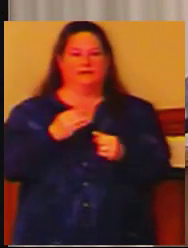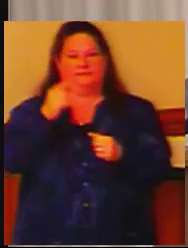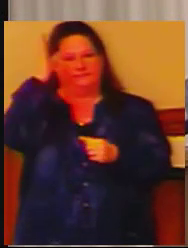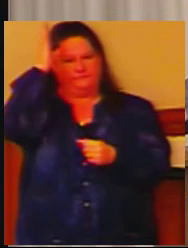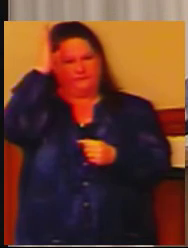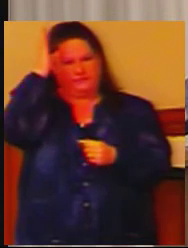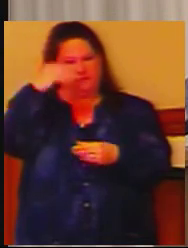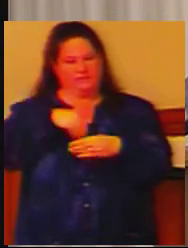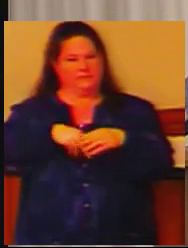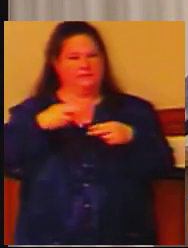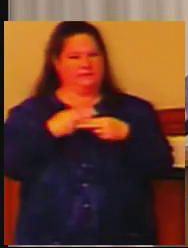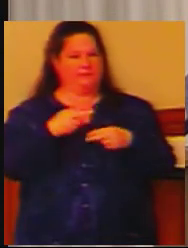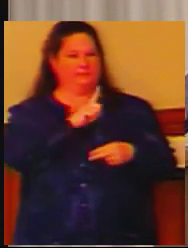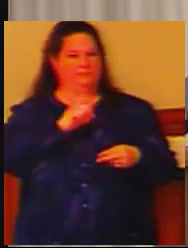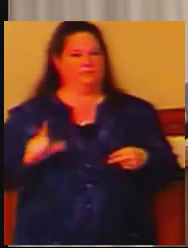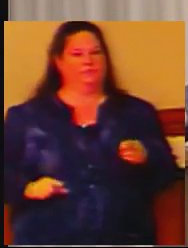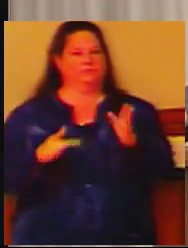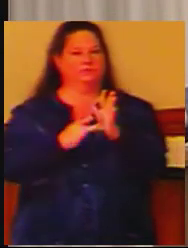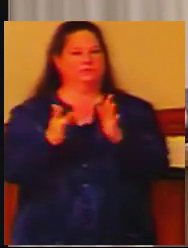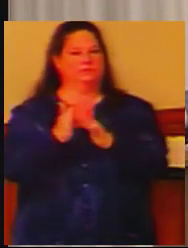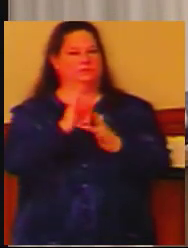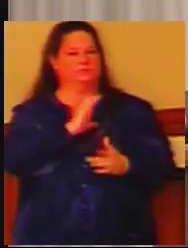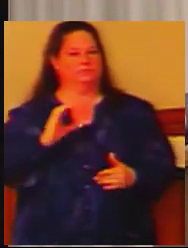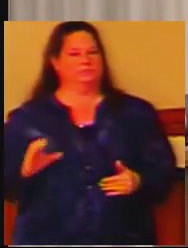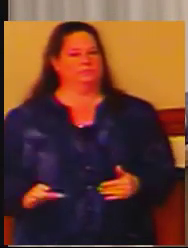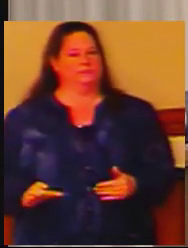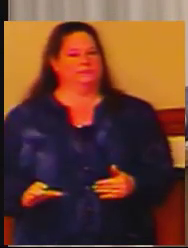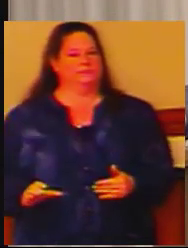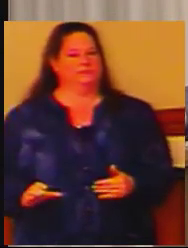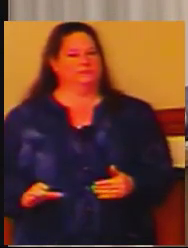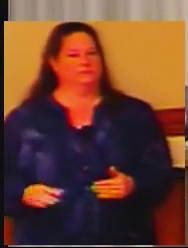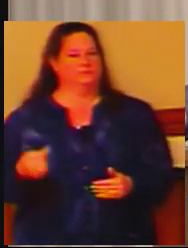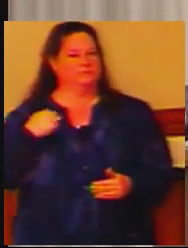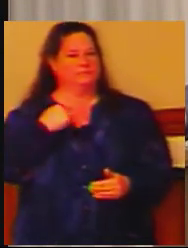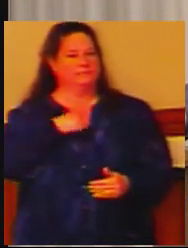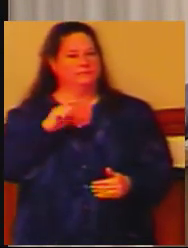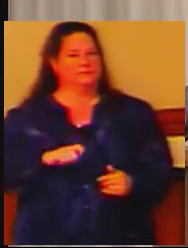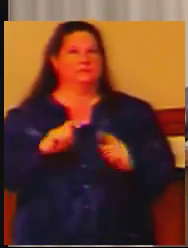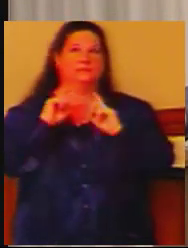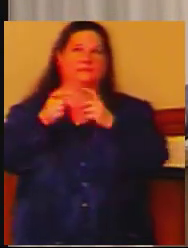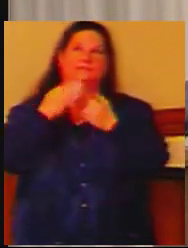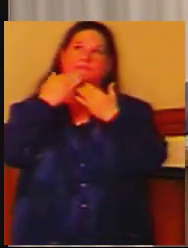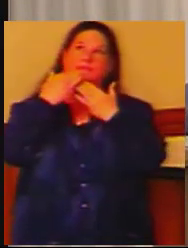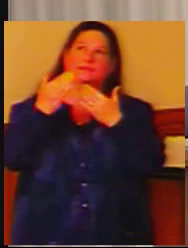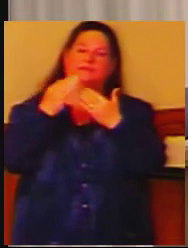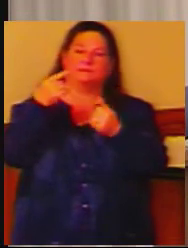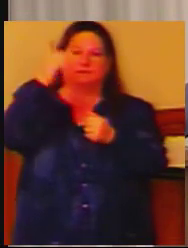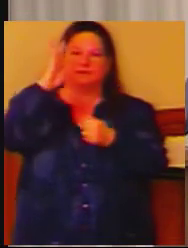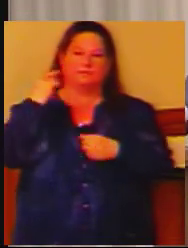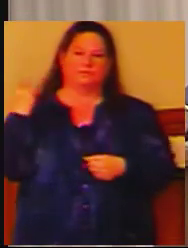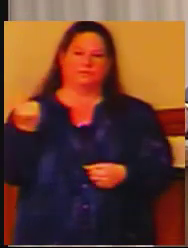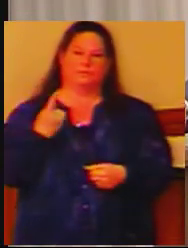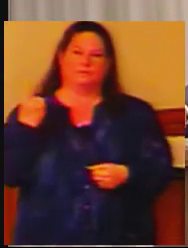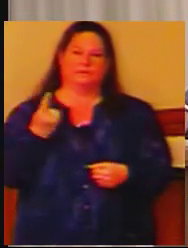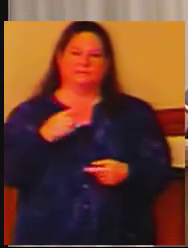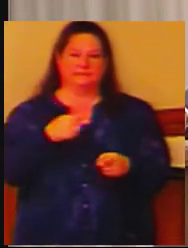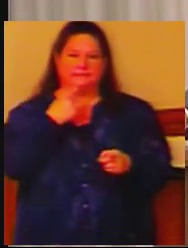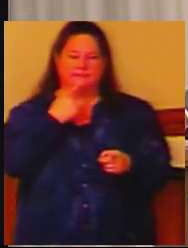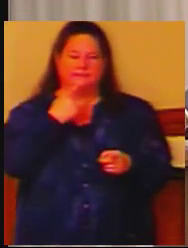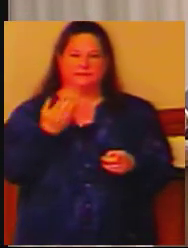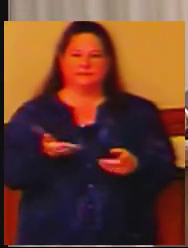Father in the name of the Lord Jesus Christ. So we have to give thanks to God always, he tells